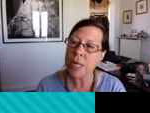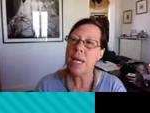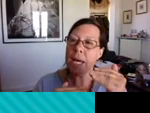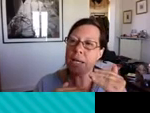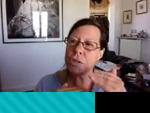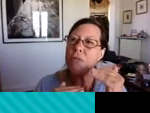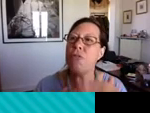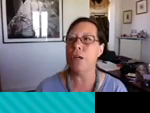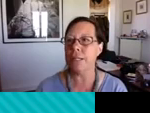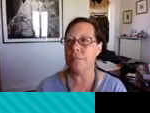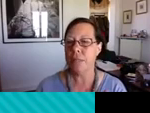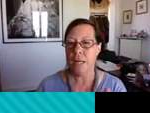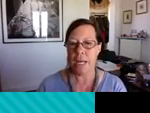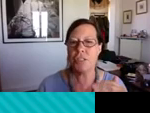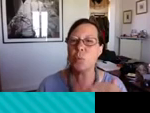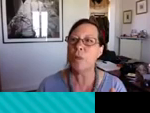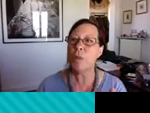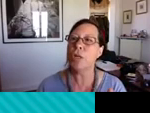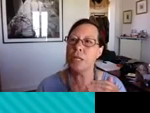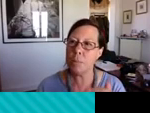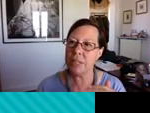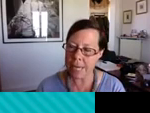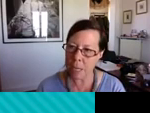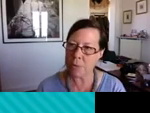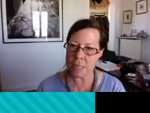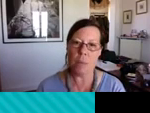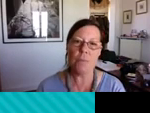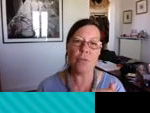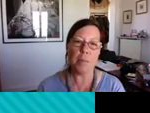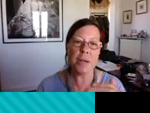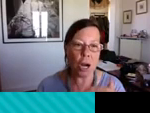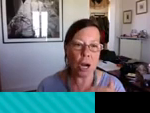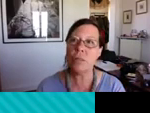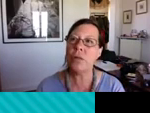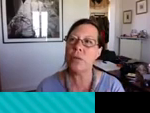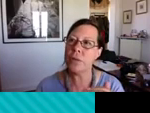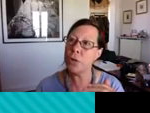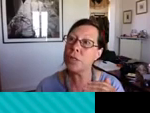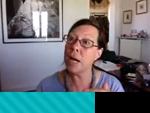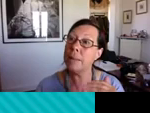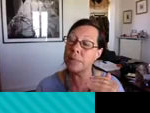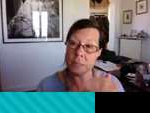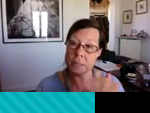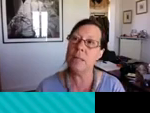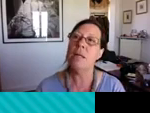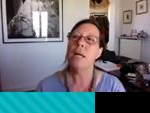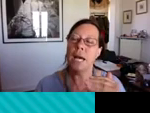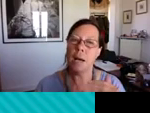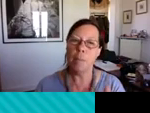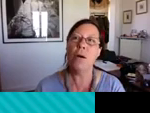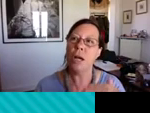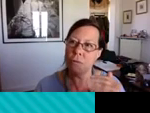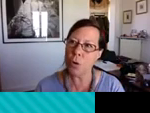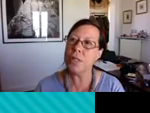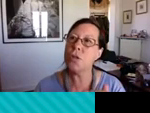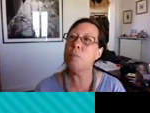issue and do it fairly. And I just want to show you a couple of examples that come from an article that the New York Times did